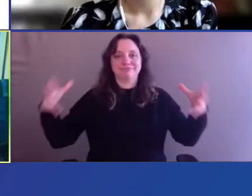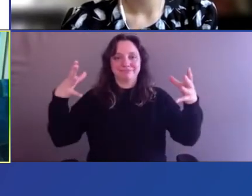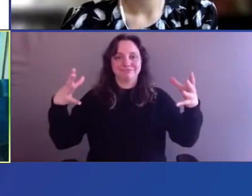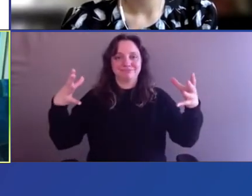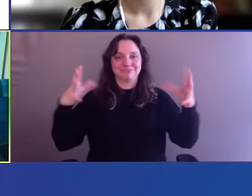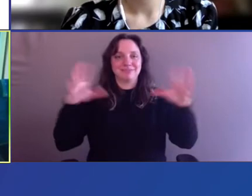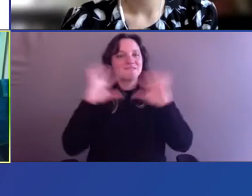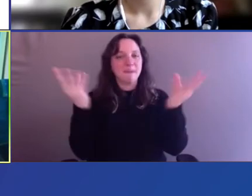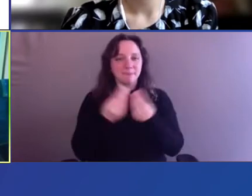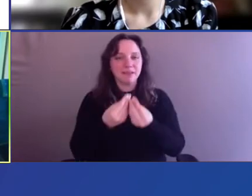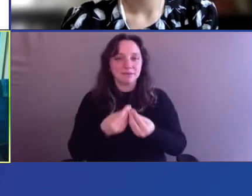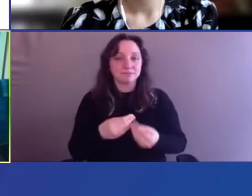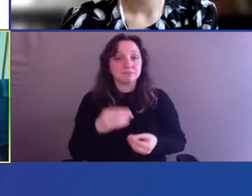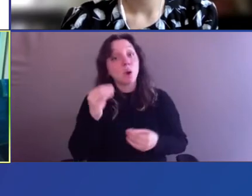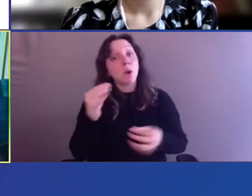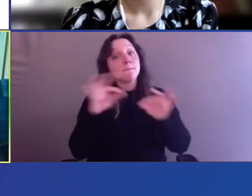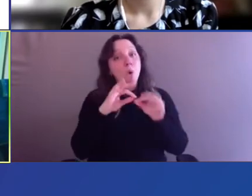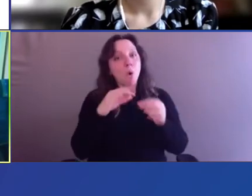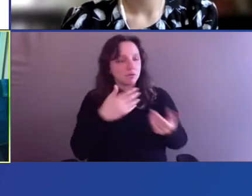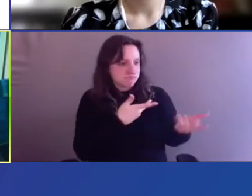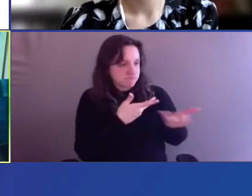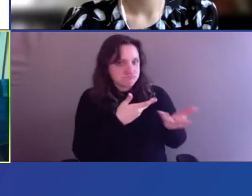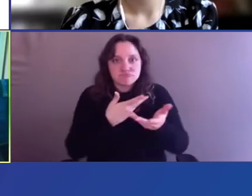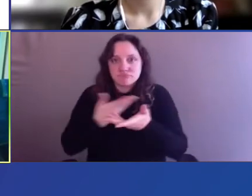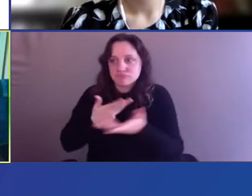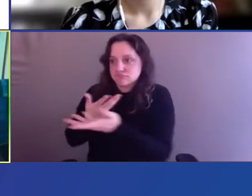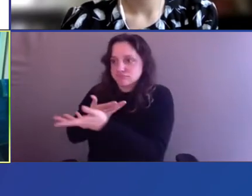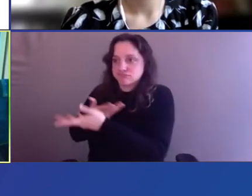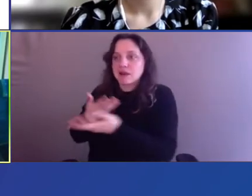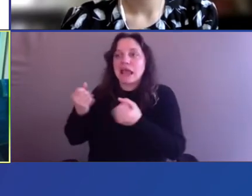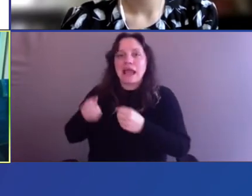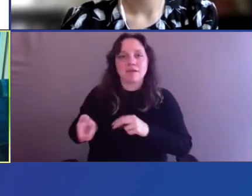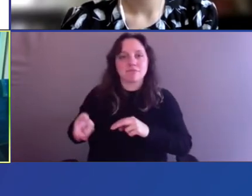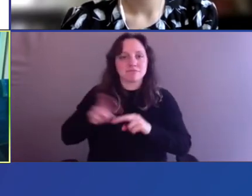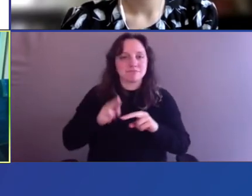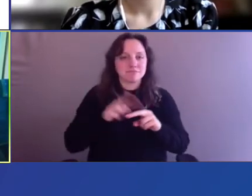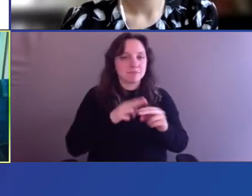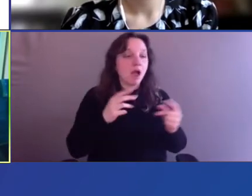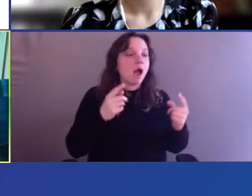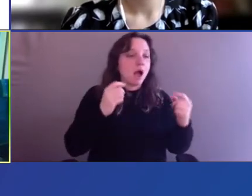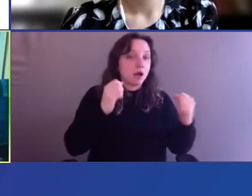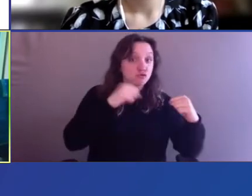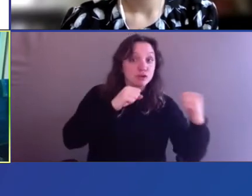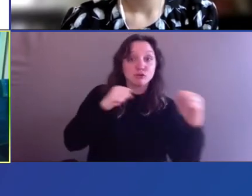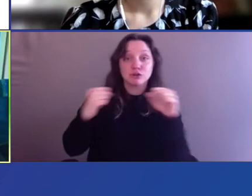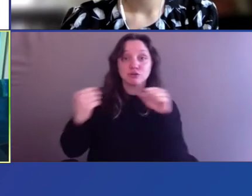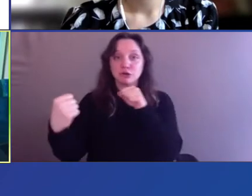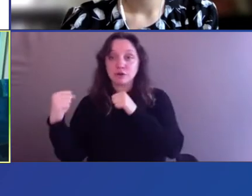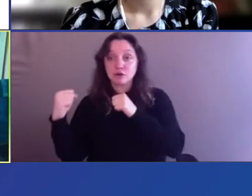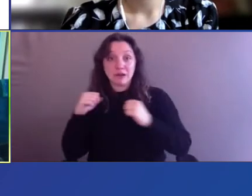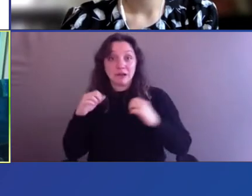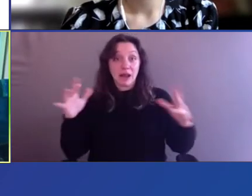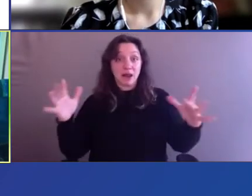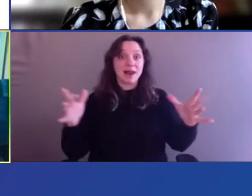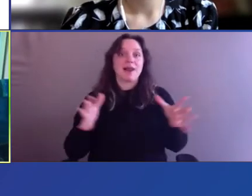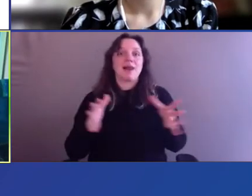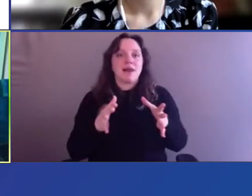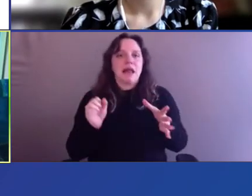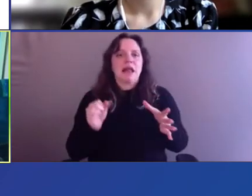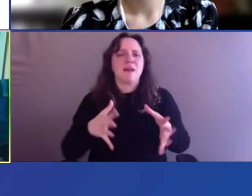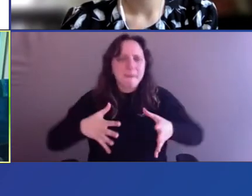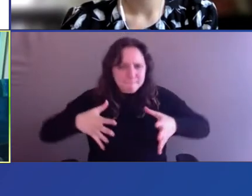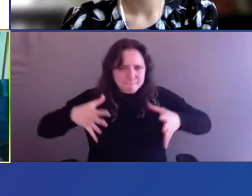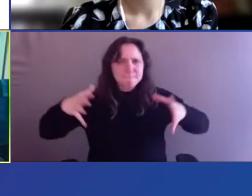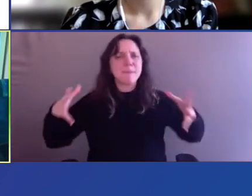you interact with one another, the more you get the consensus that you need then for